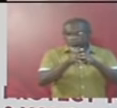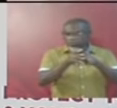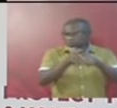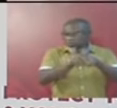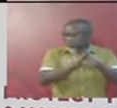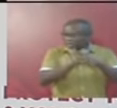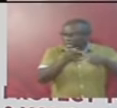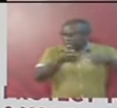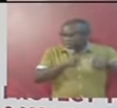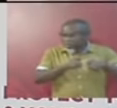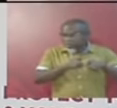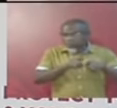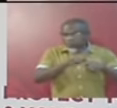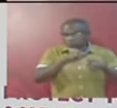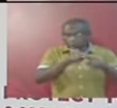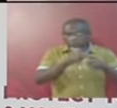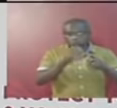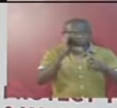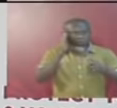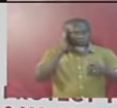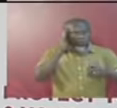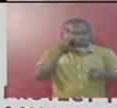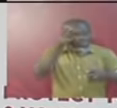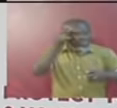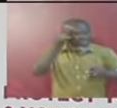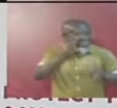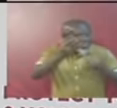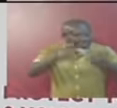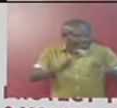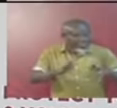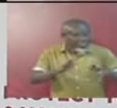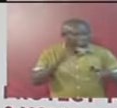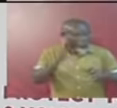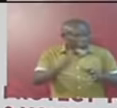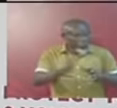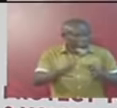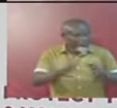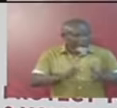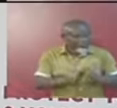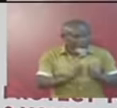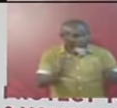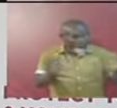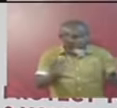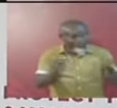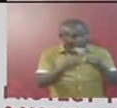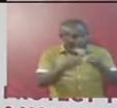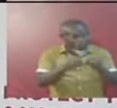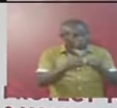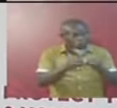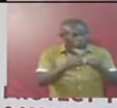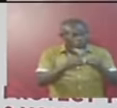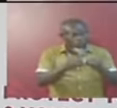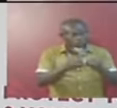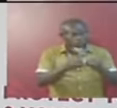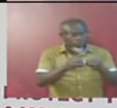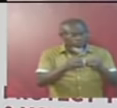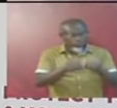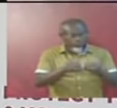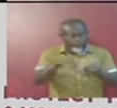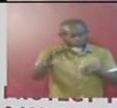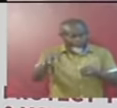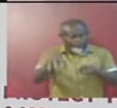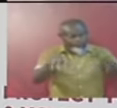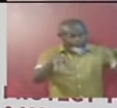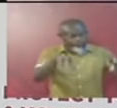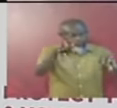services as part of our decentralization of mental health services, so that the aim of that decentralization plan is